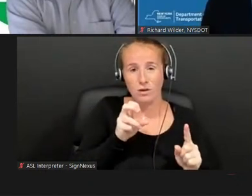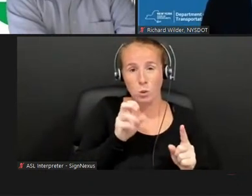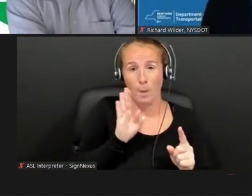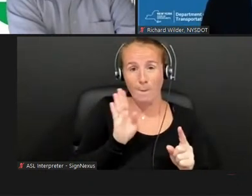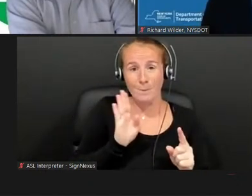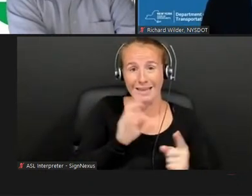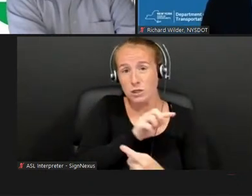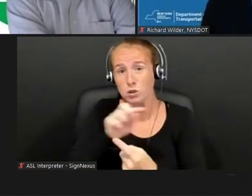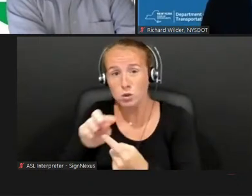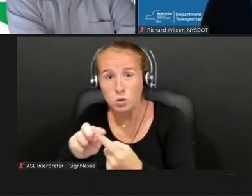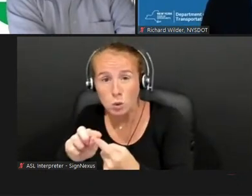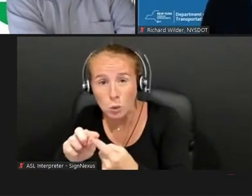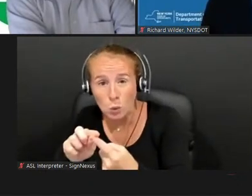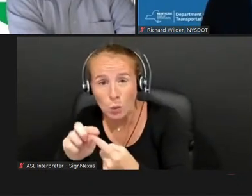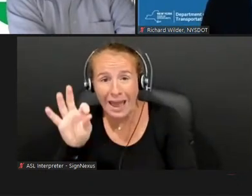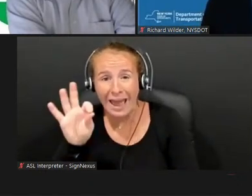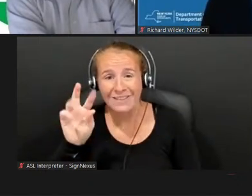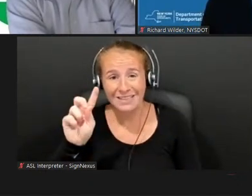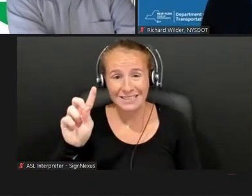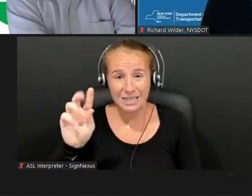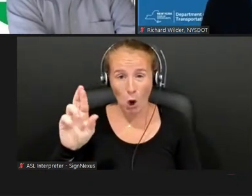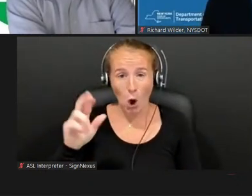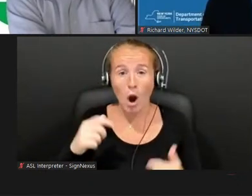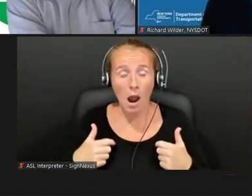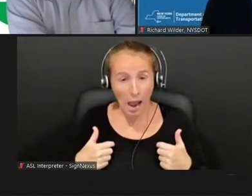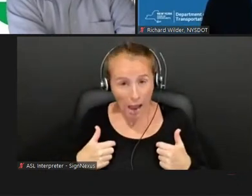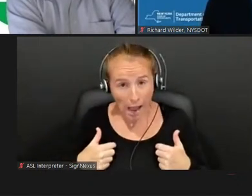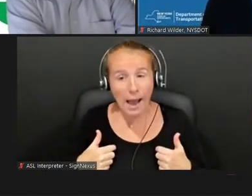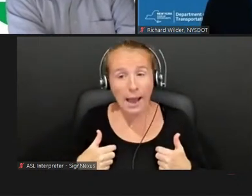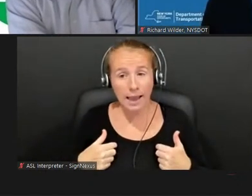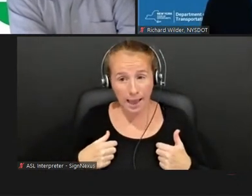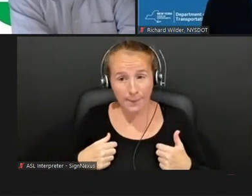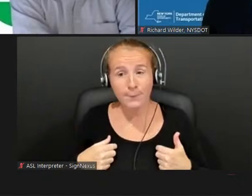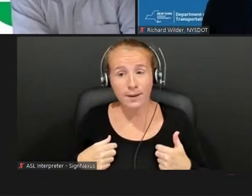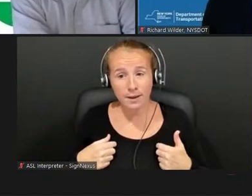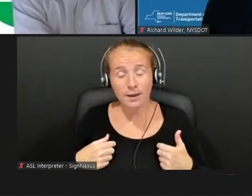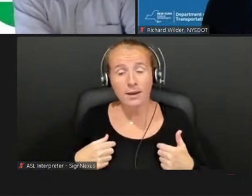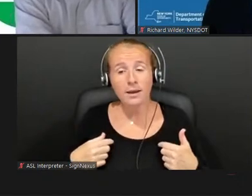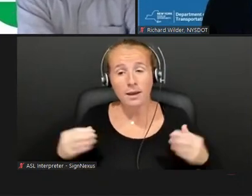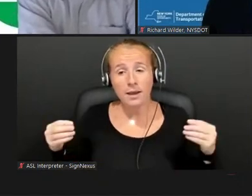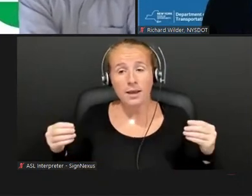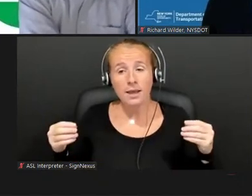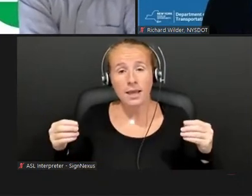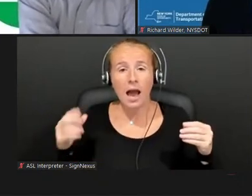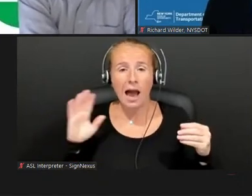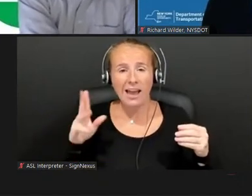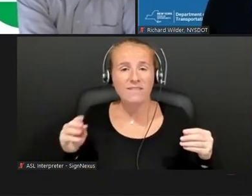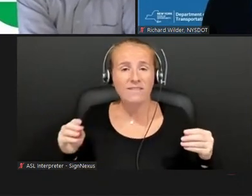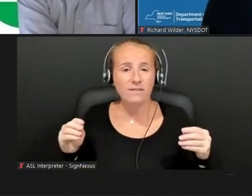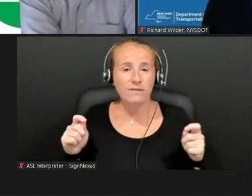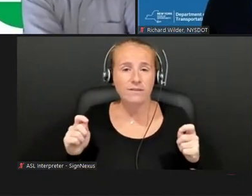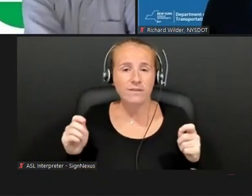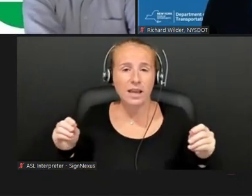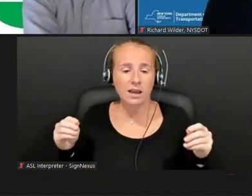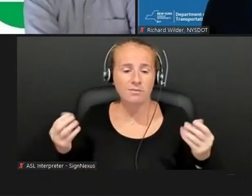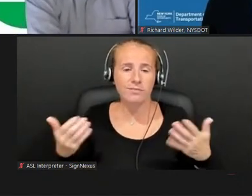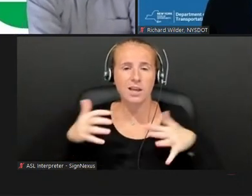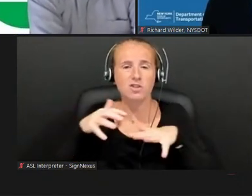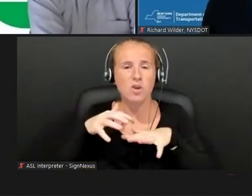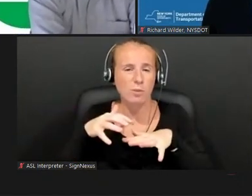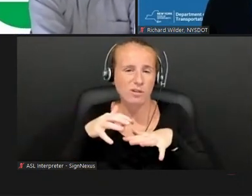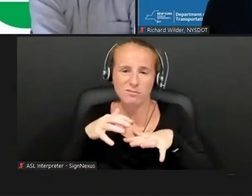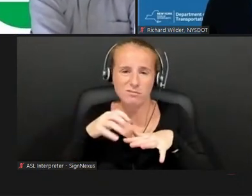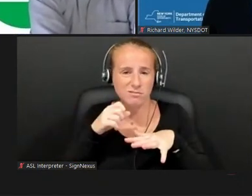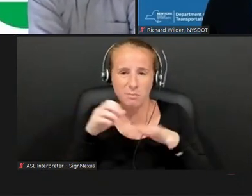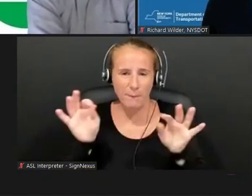uh to the FDR I am contributing and contributing very minimally to the ACT actual congestion yet